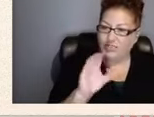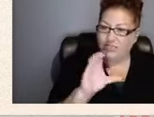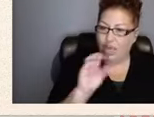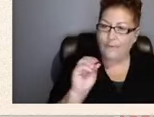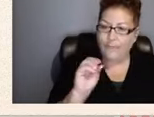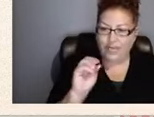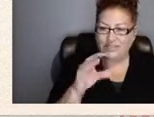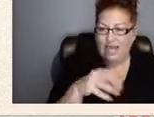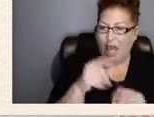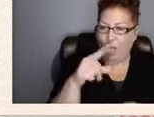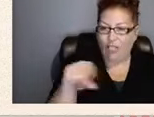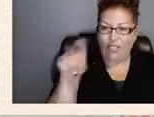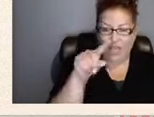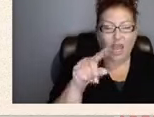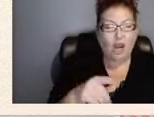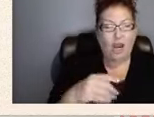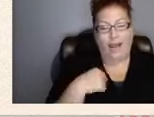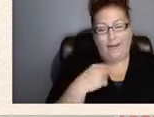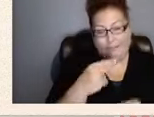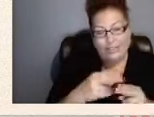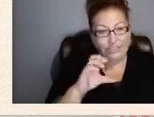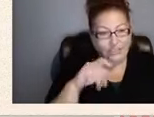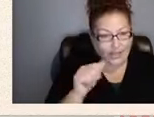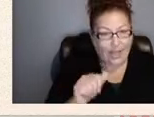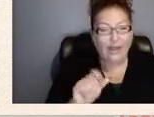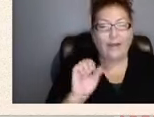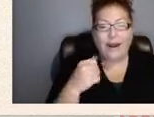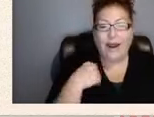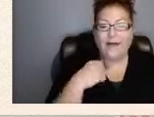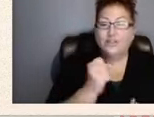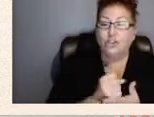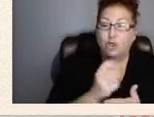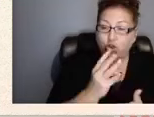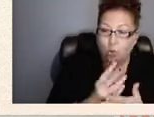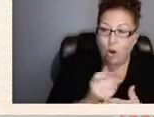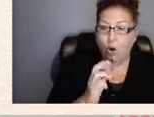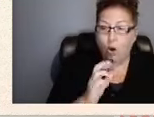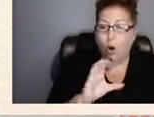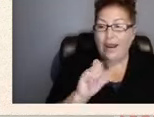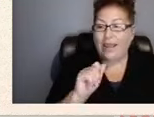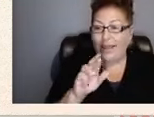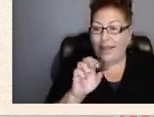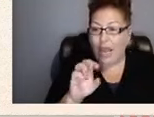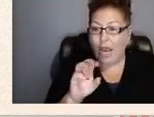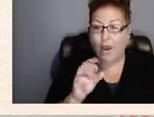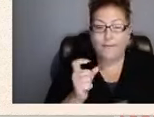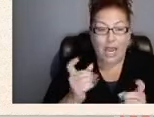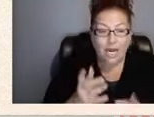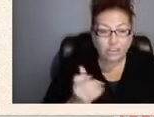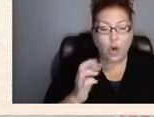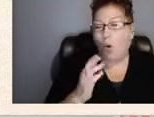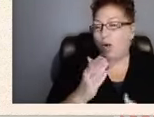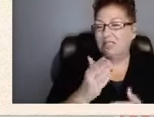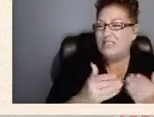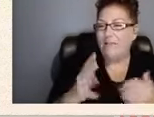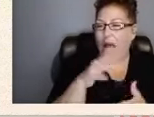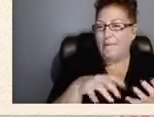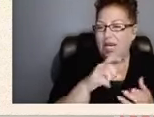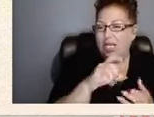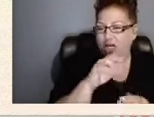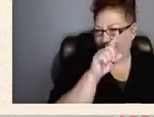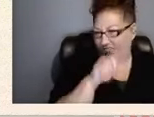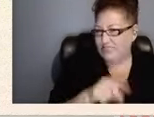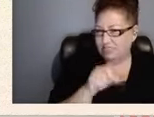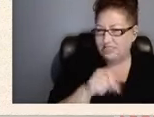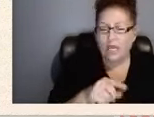CPA previously. We could have a social worker or care manager or some combination of the above. And you will see there's an asterisk